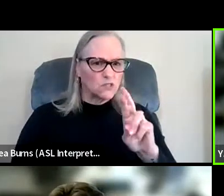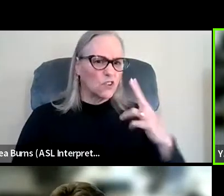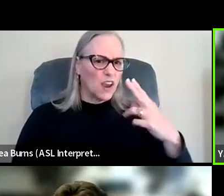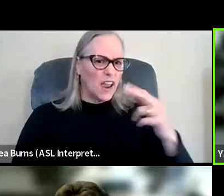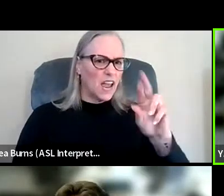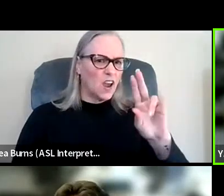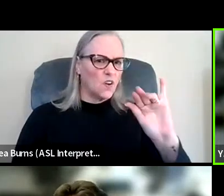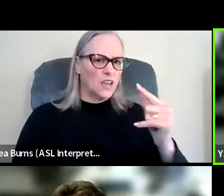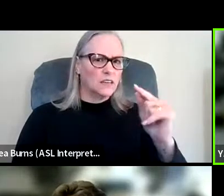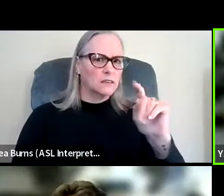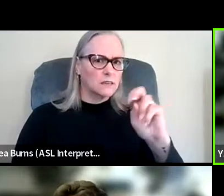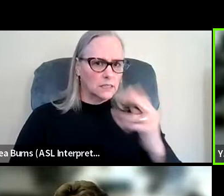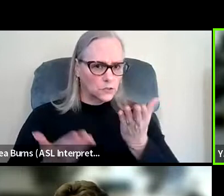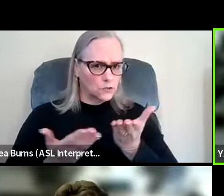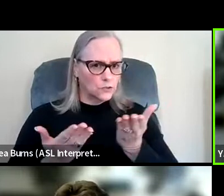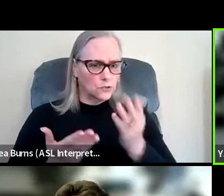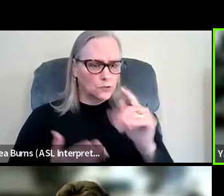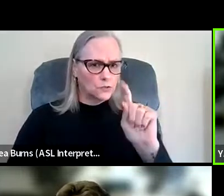currently.